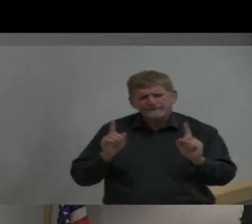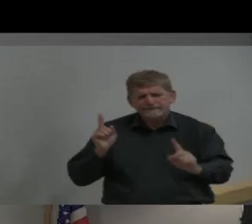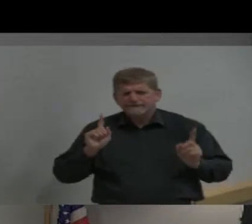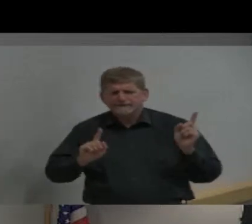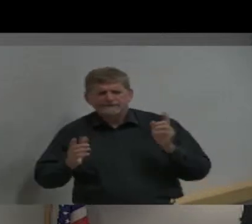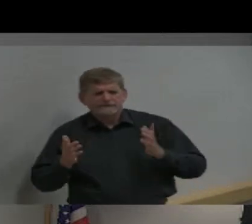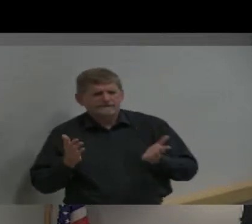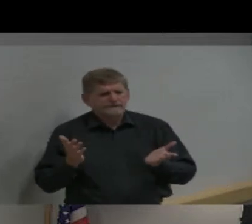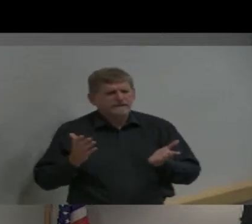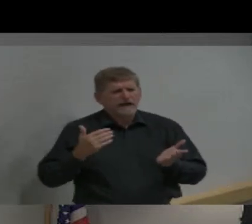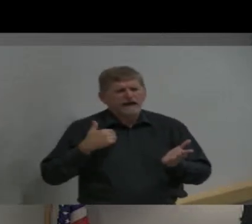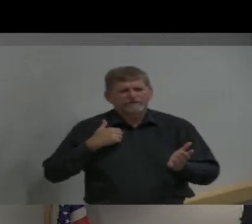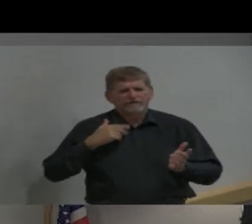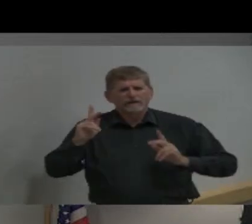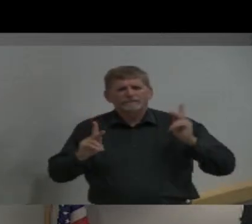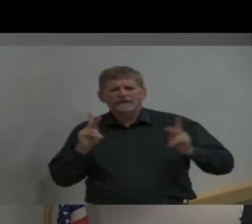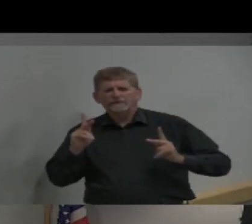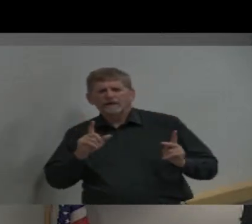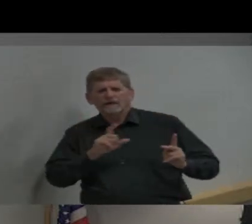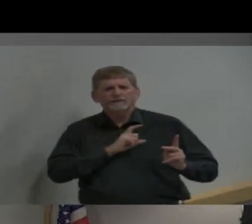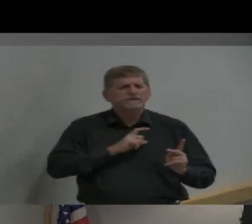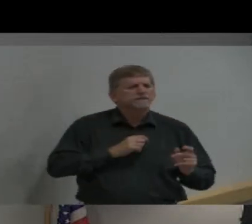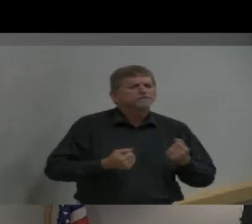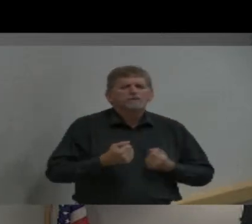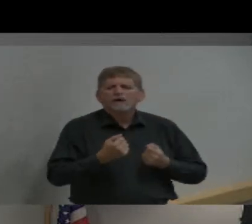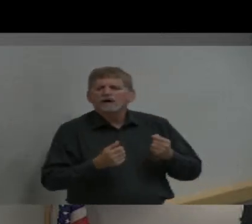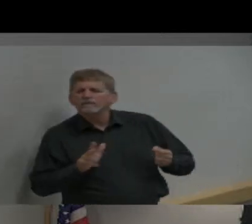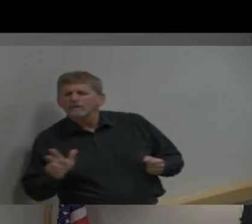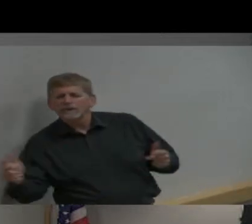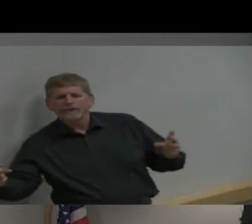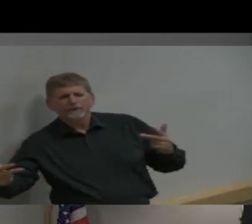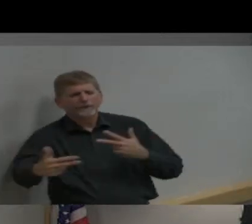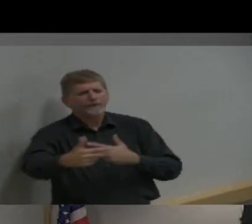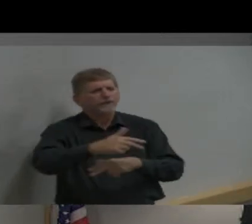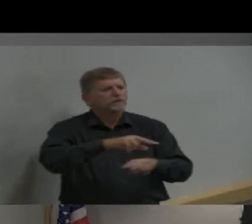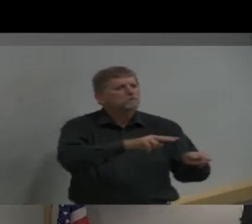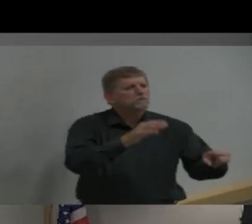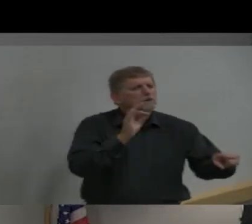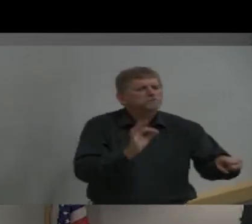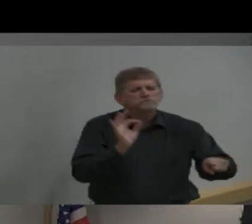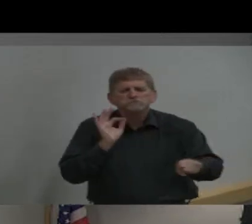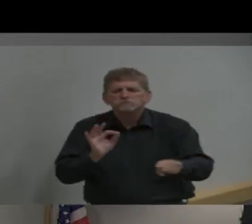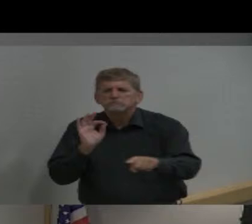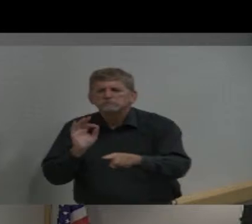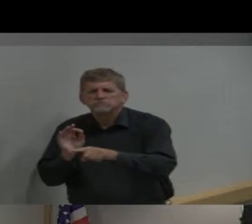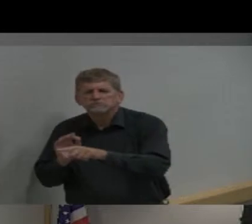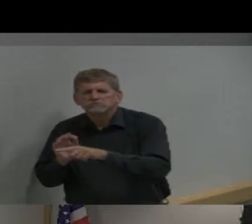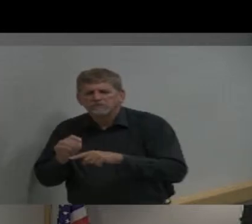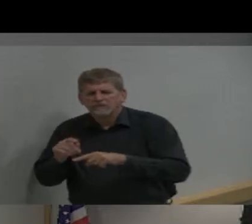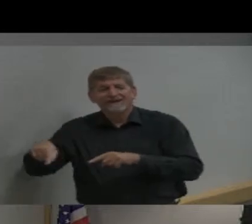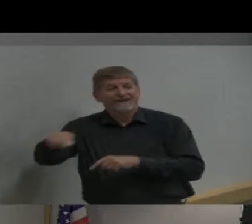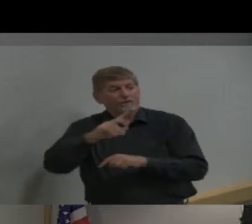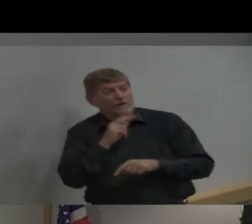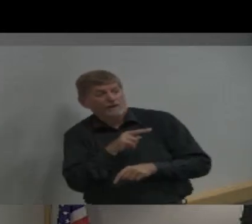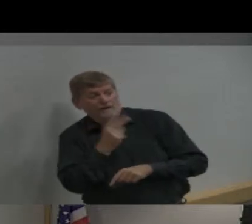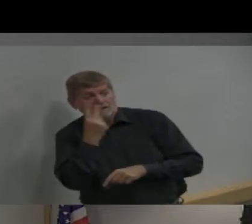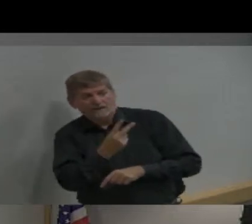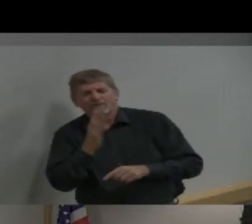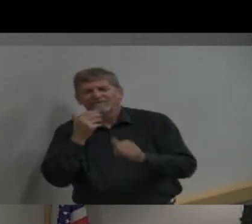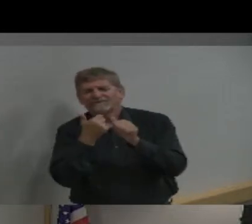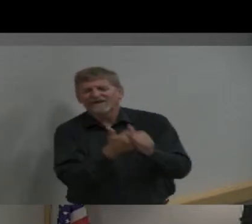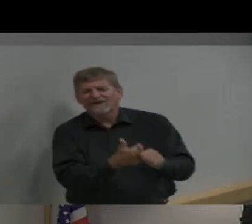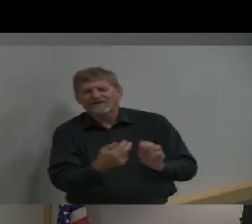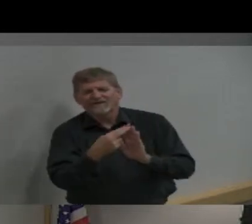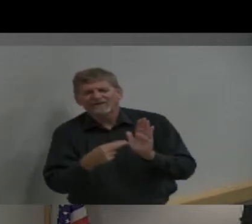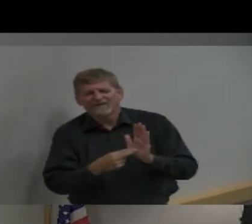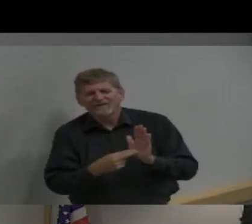are distancing. And the good and bad news about that is that when there's an enforcement authority within view, people separate. But